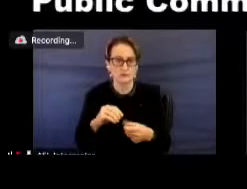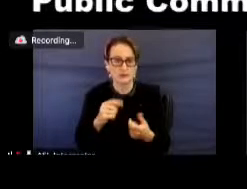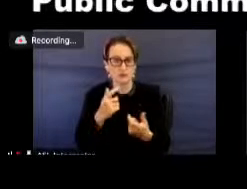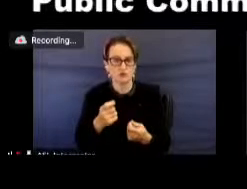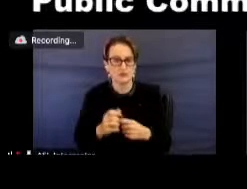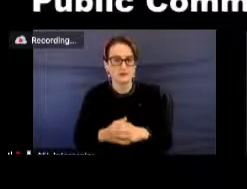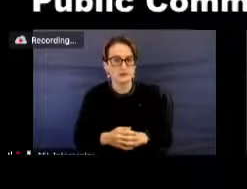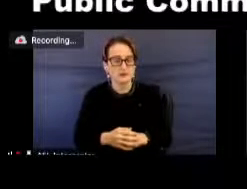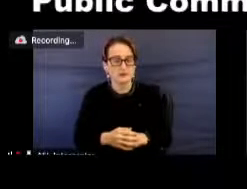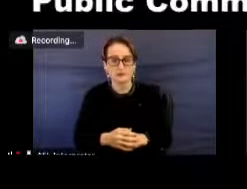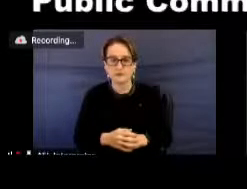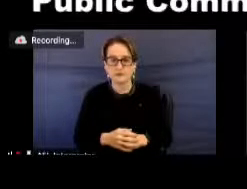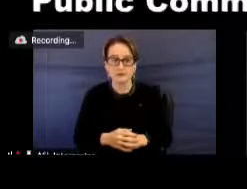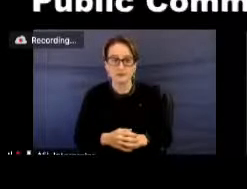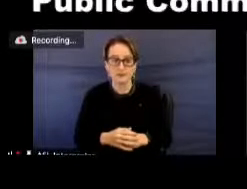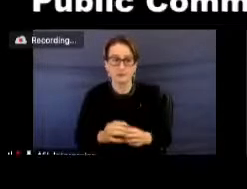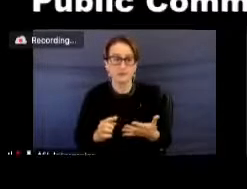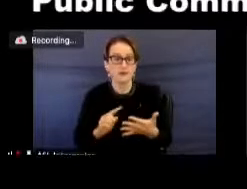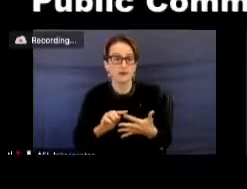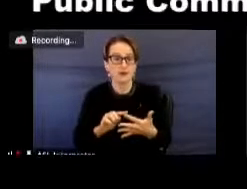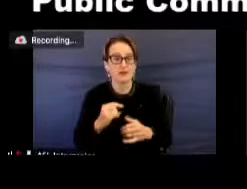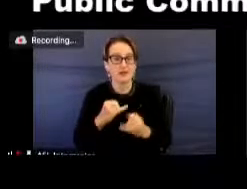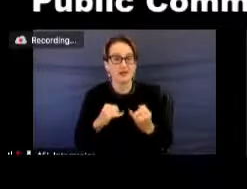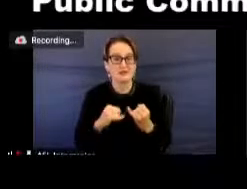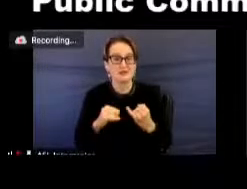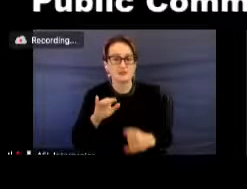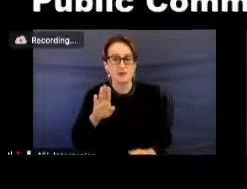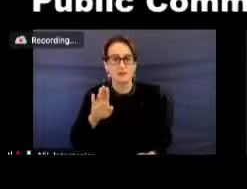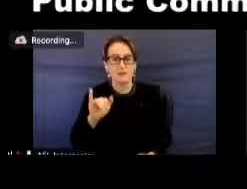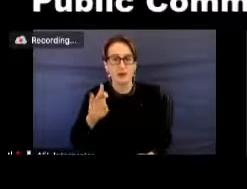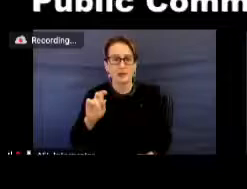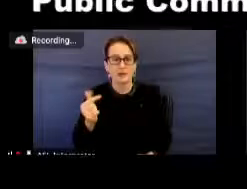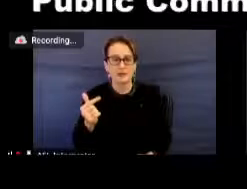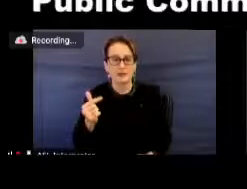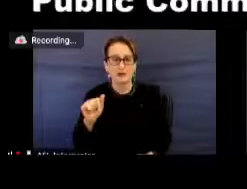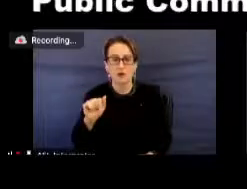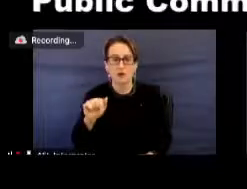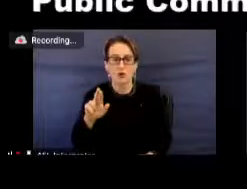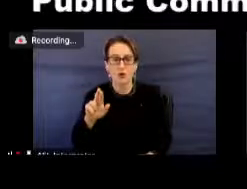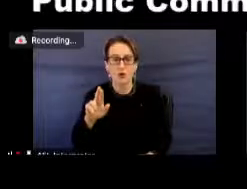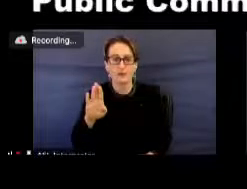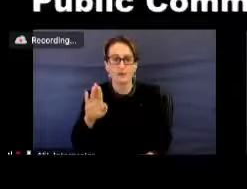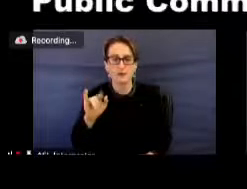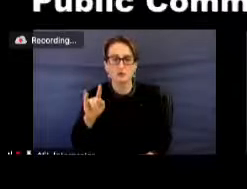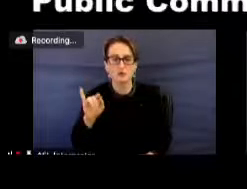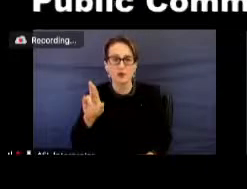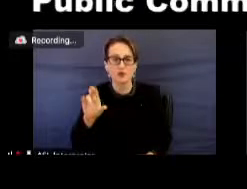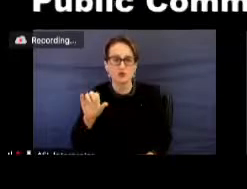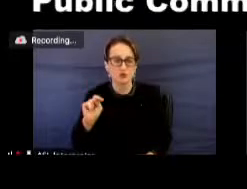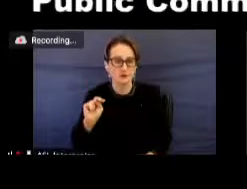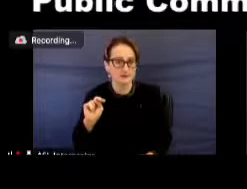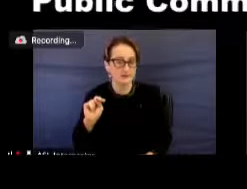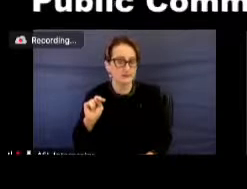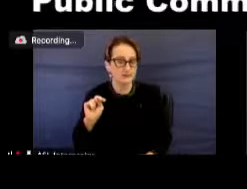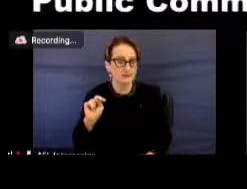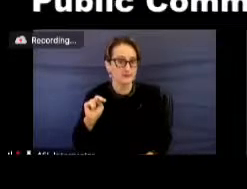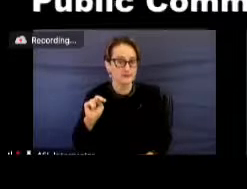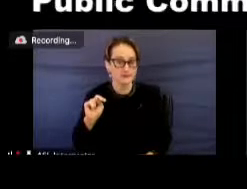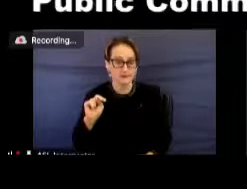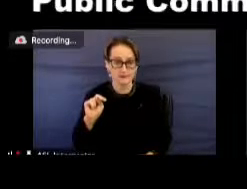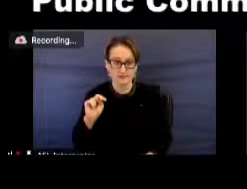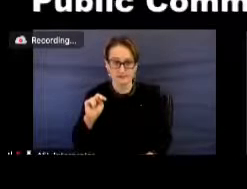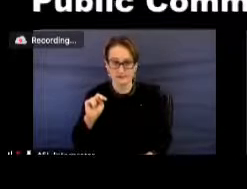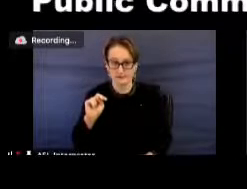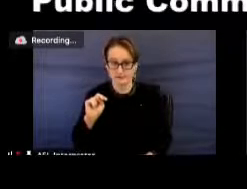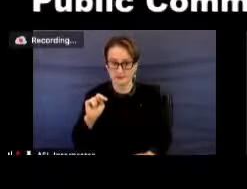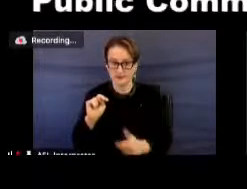If not, the last one I had was the binding arbitration matter. And as you mentioned earlier,